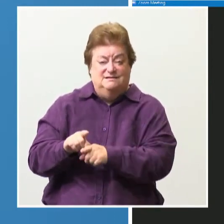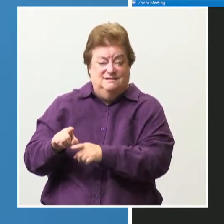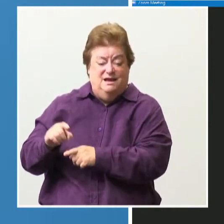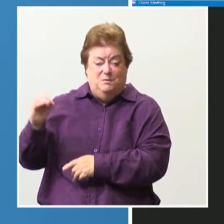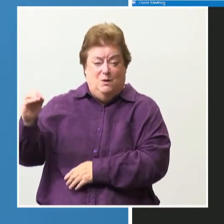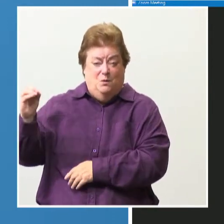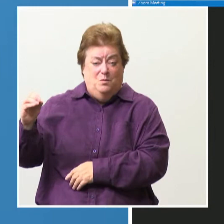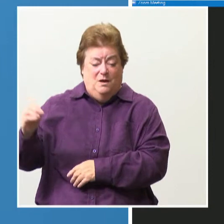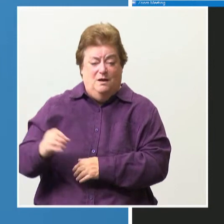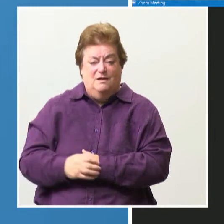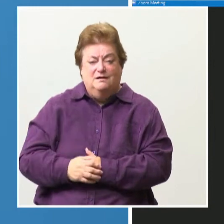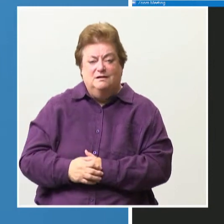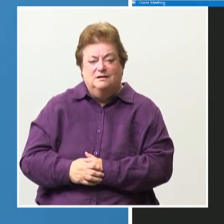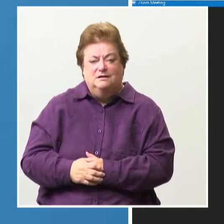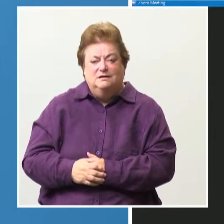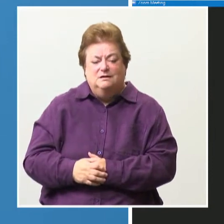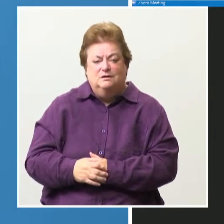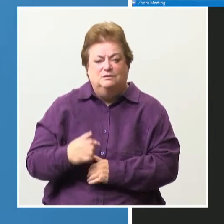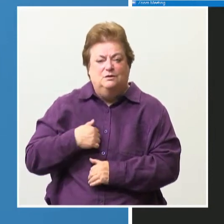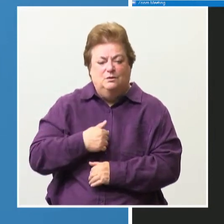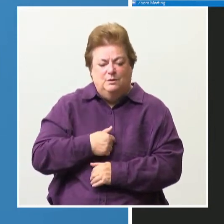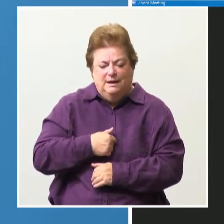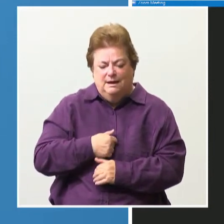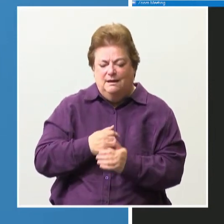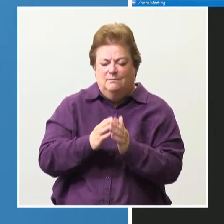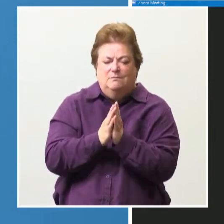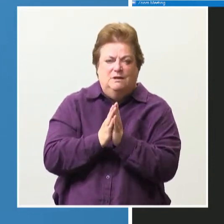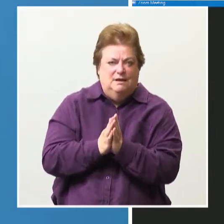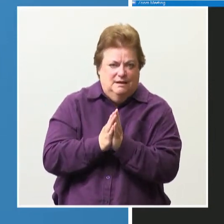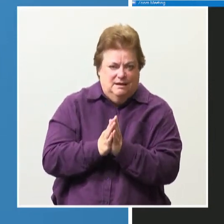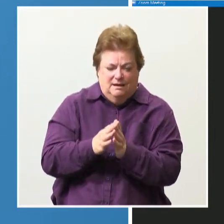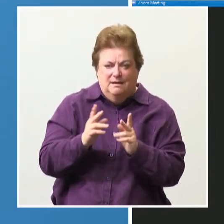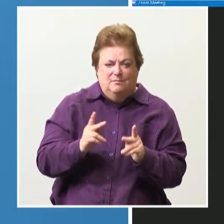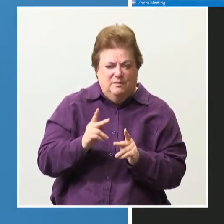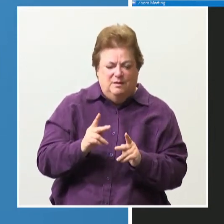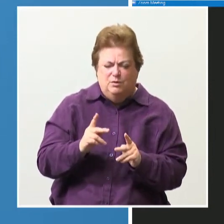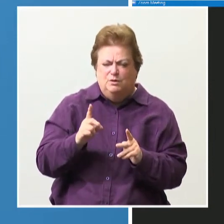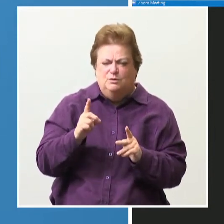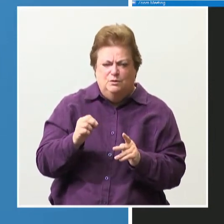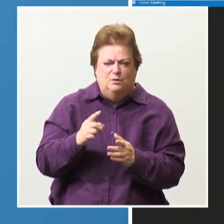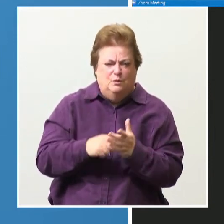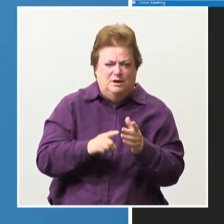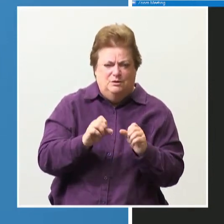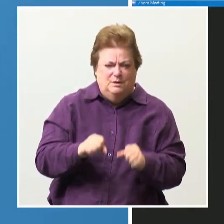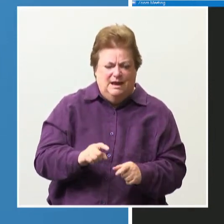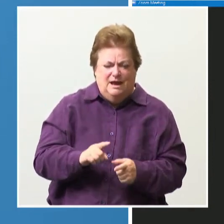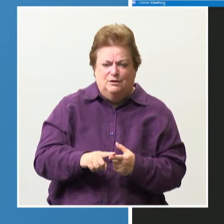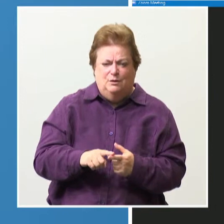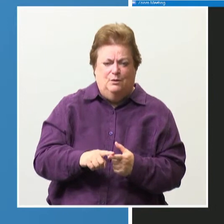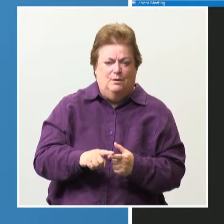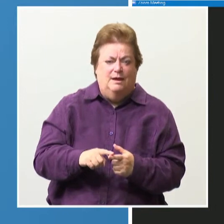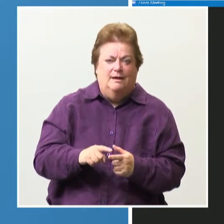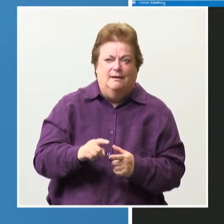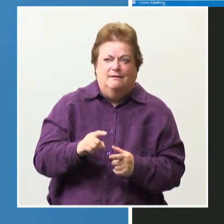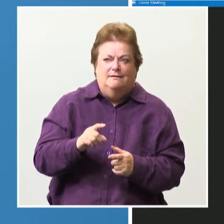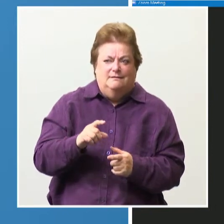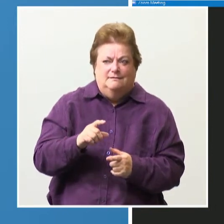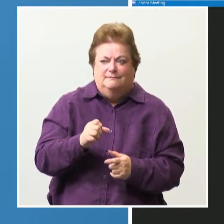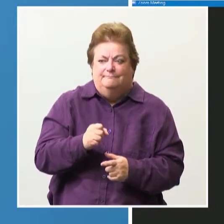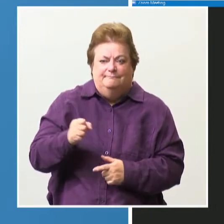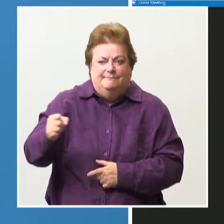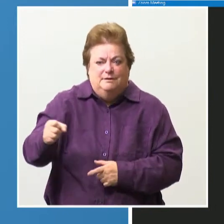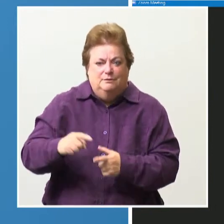So we implore people to do whatever you can to avoid being hospitalized, and getting vaccinated